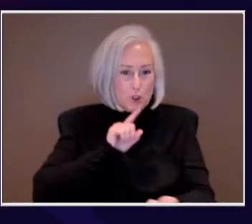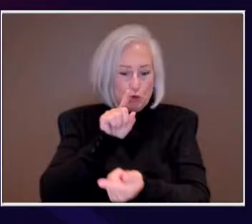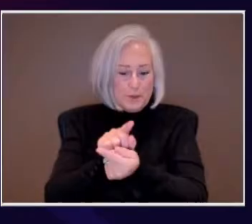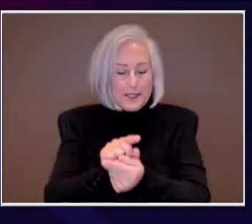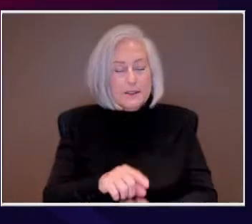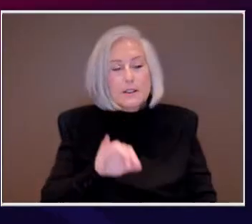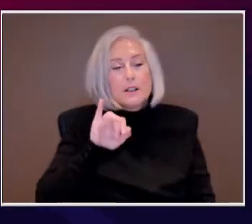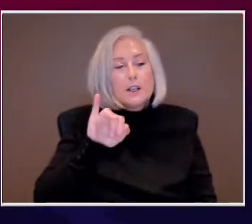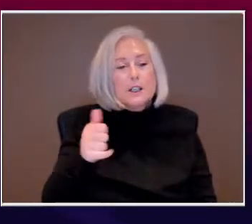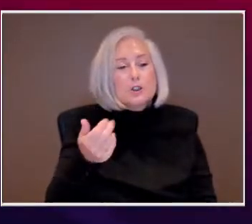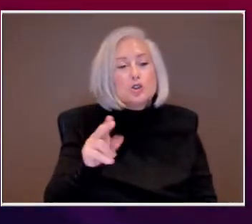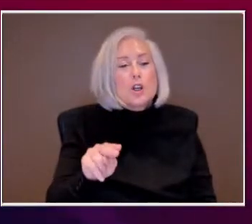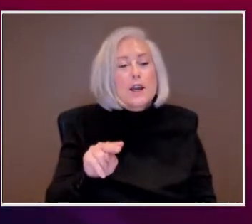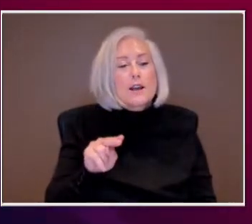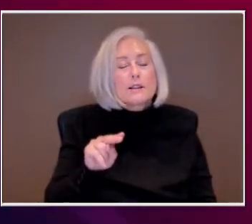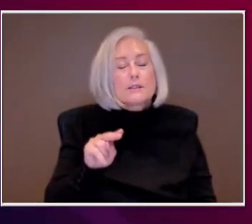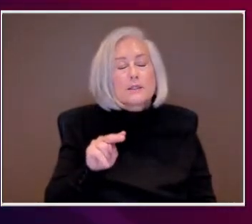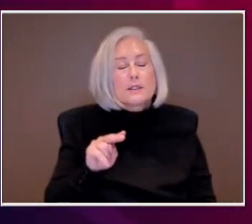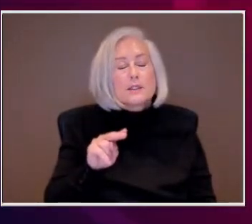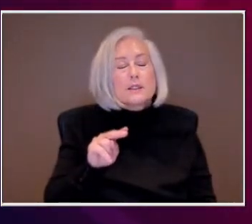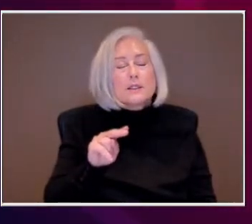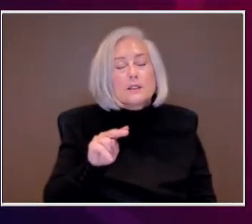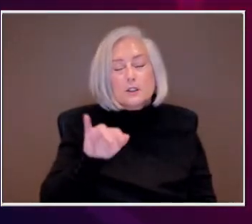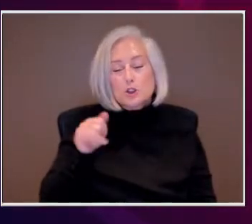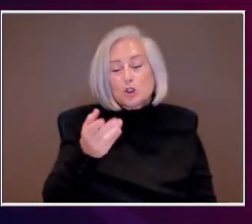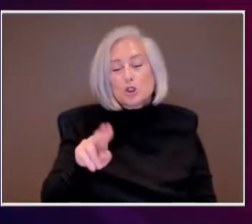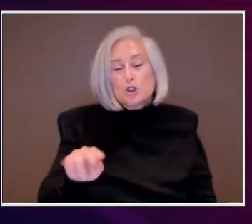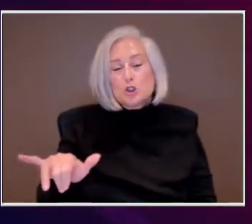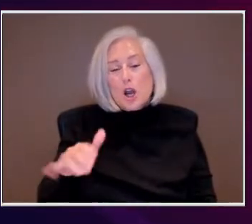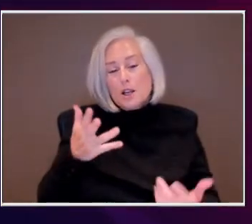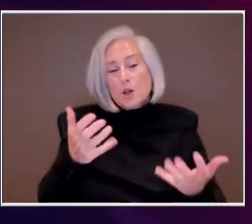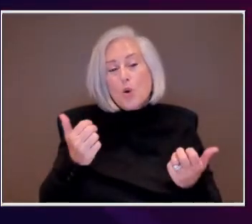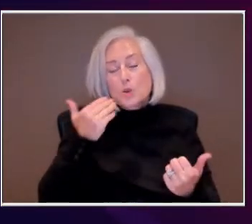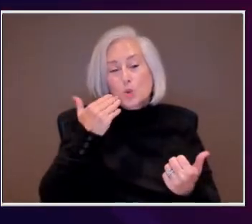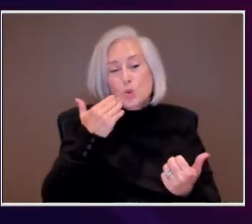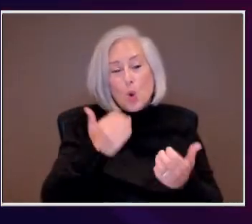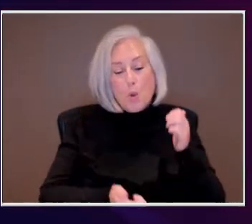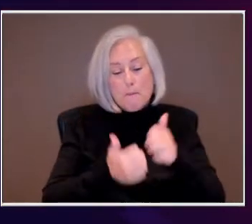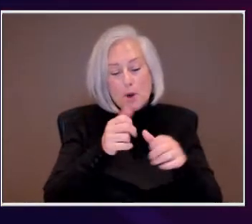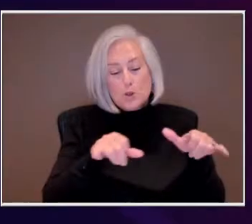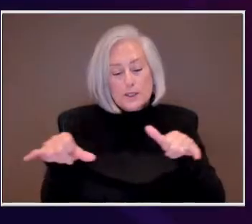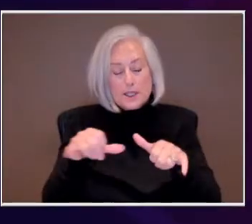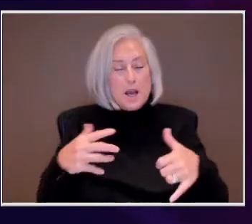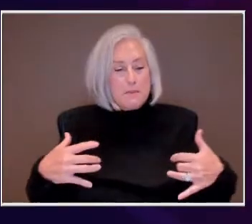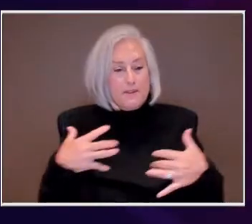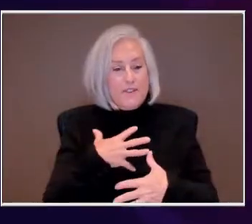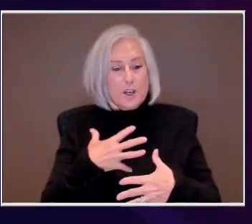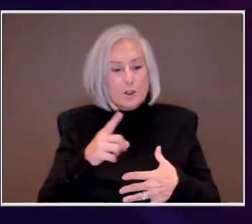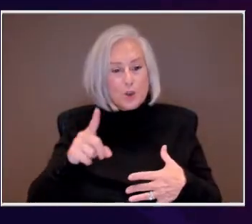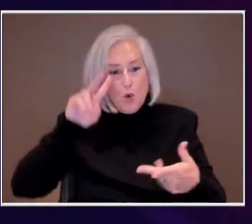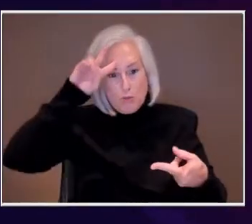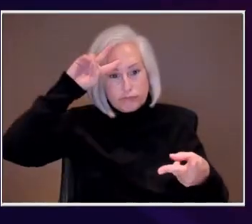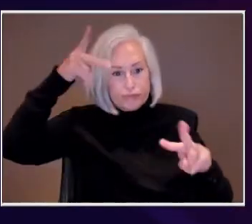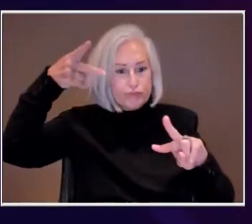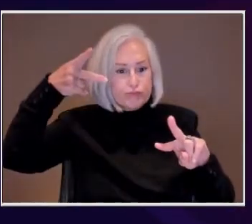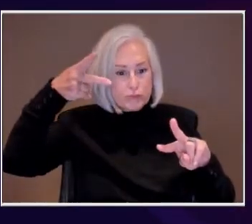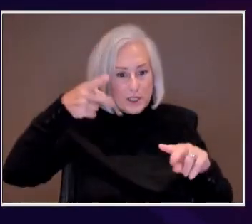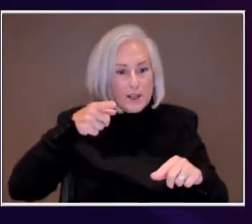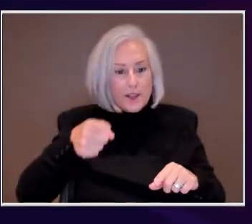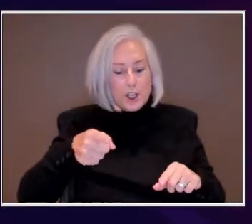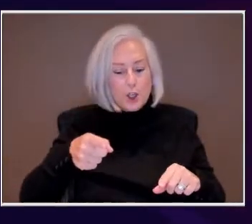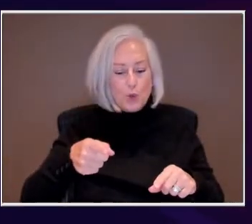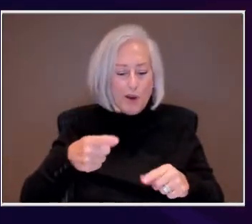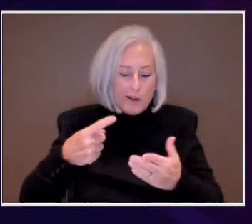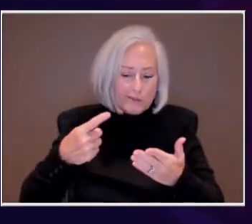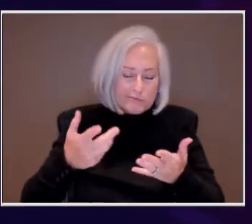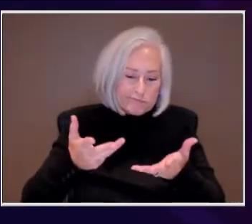has a question. Johnny wants to know, what are the most common fears or misconceptions that you've talked patients through when they've